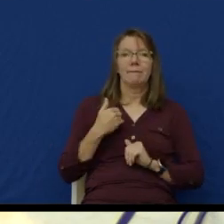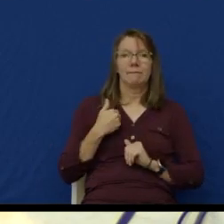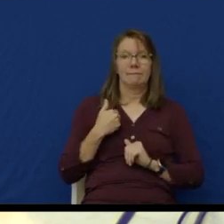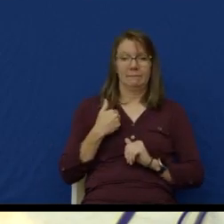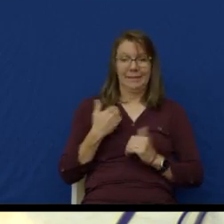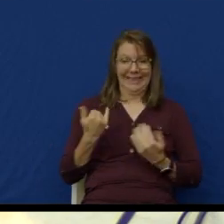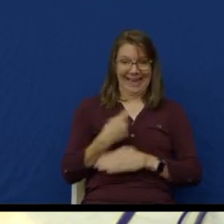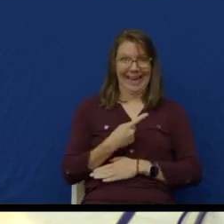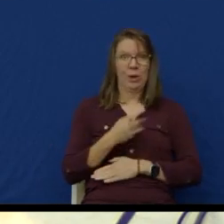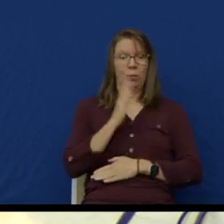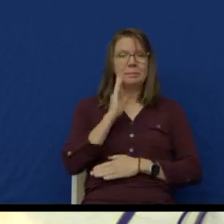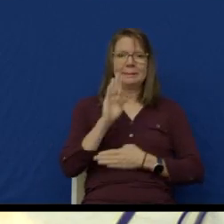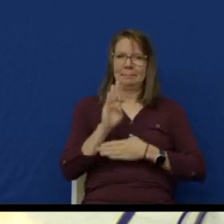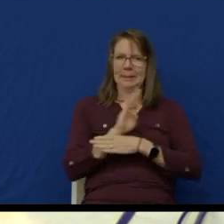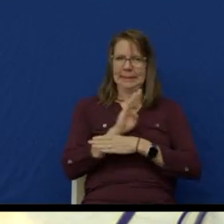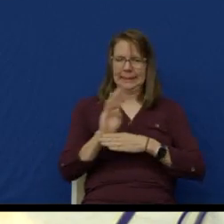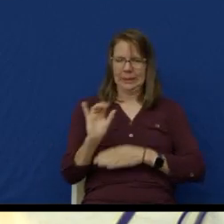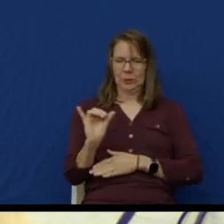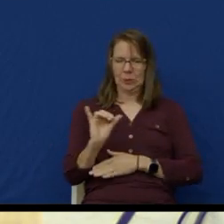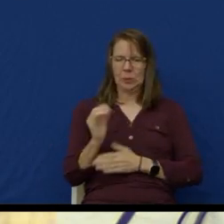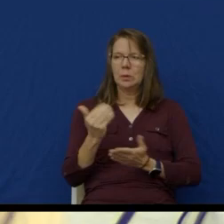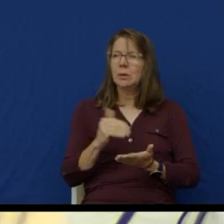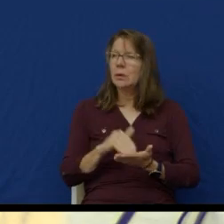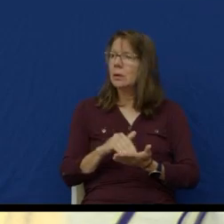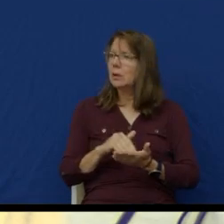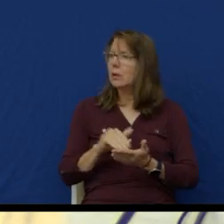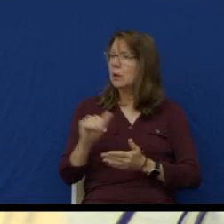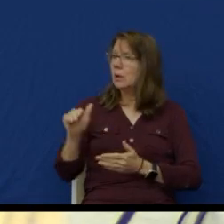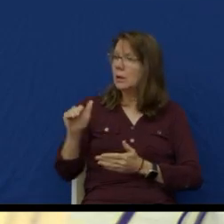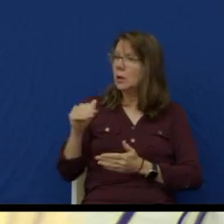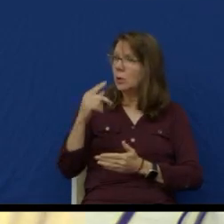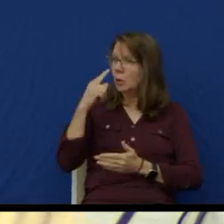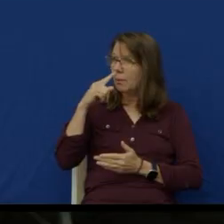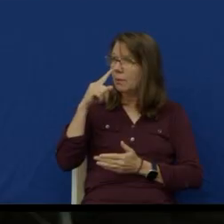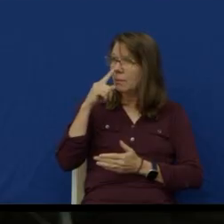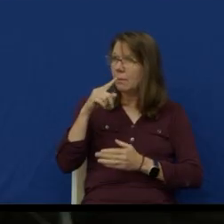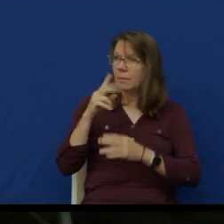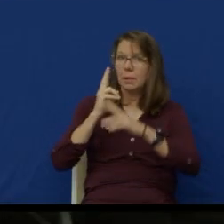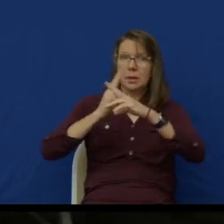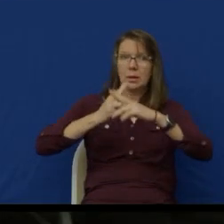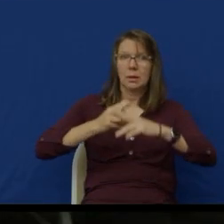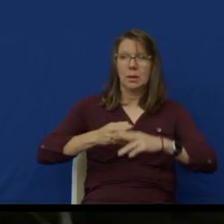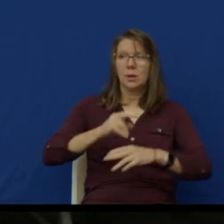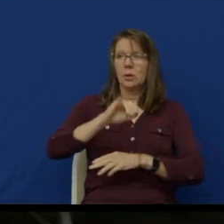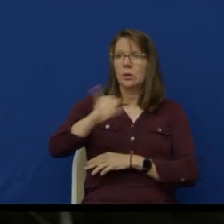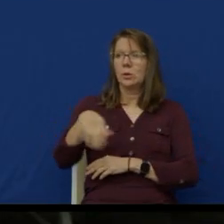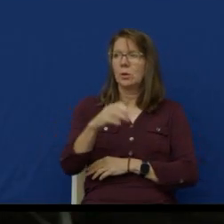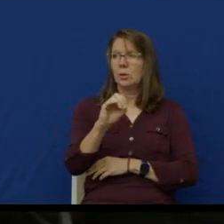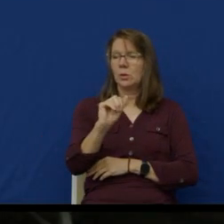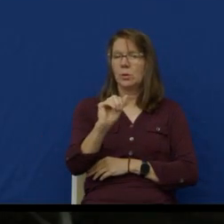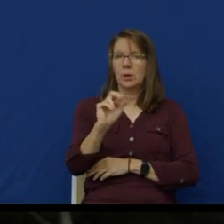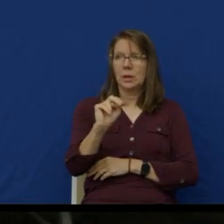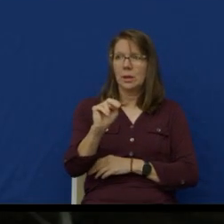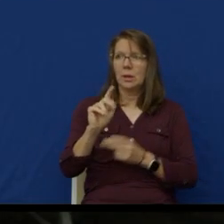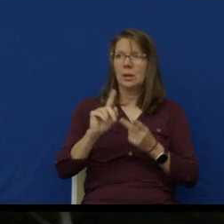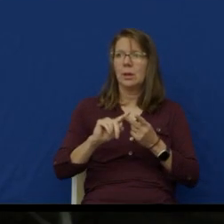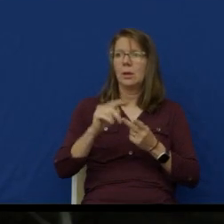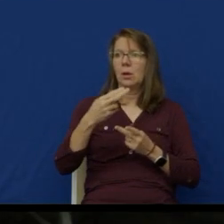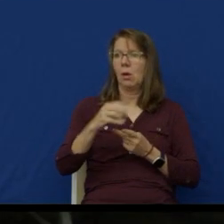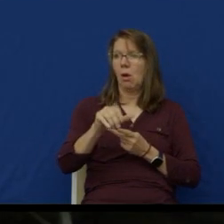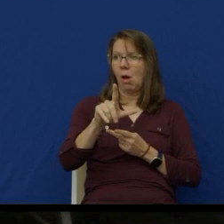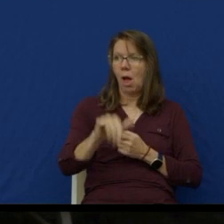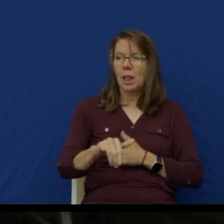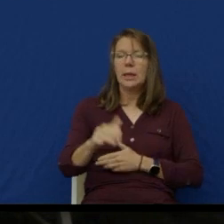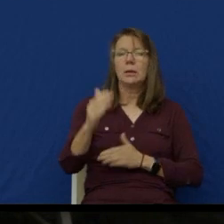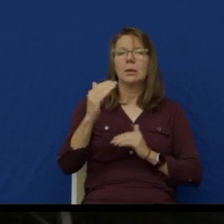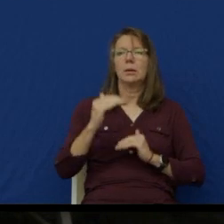ahead. Meredith, could I ask you please to call the roll? Joanne Adams. Here. Holly Bloodworth.